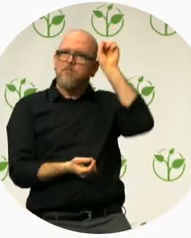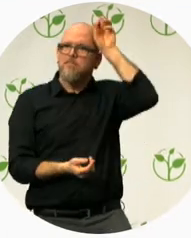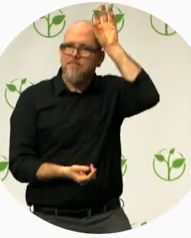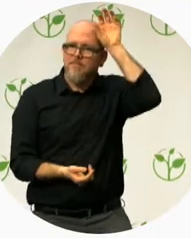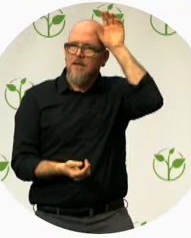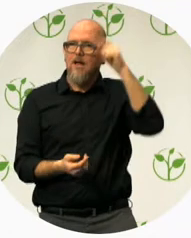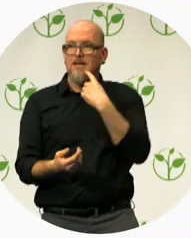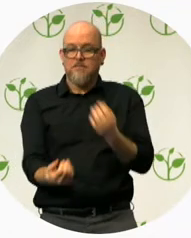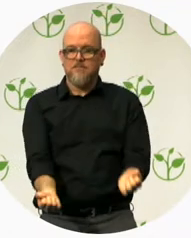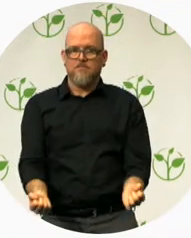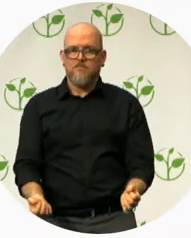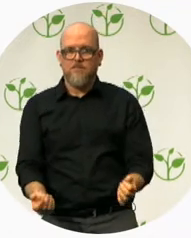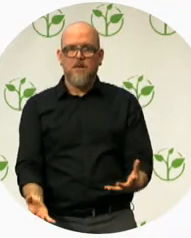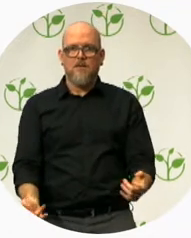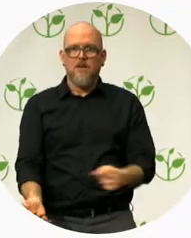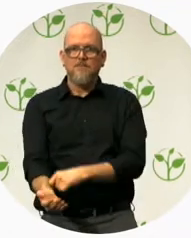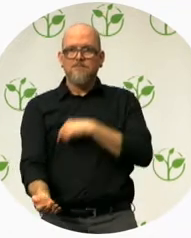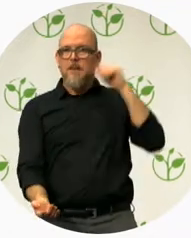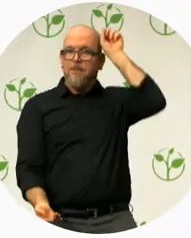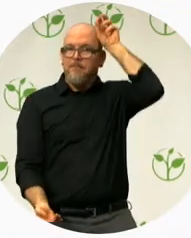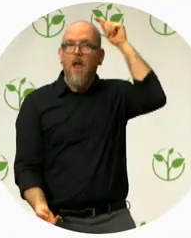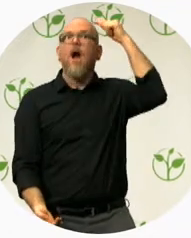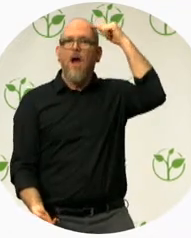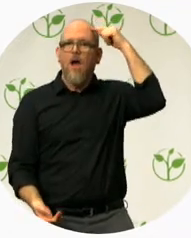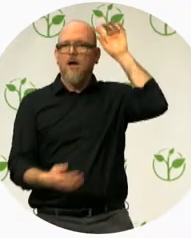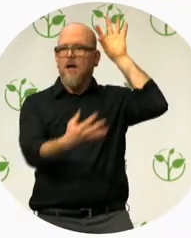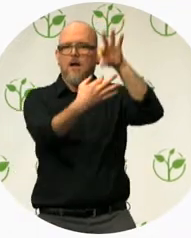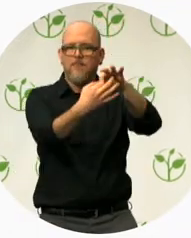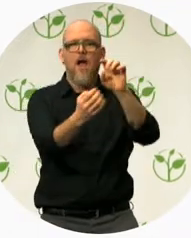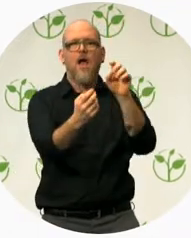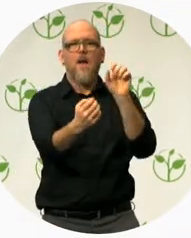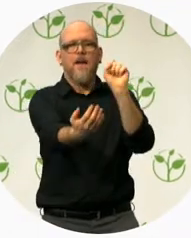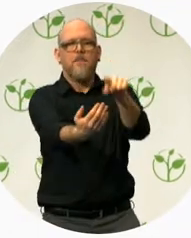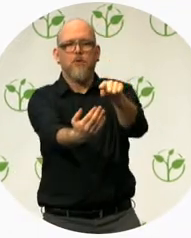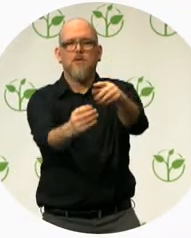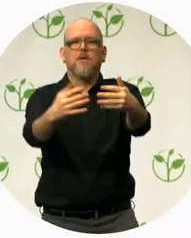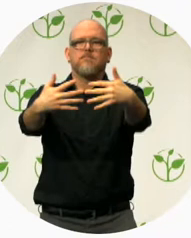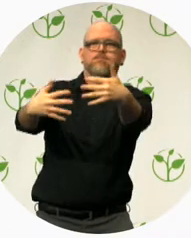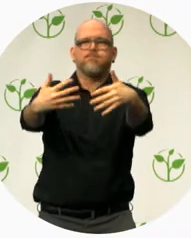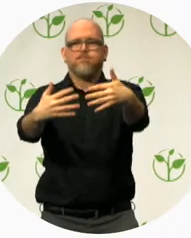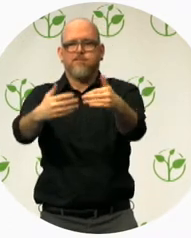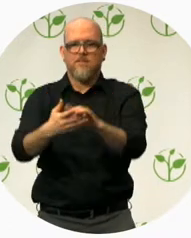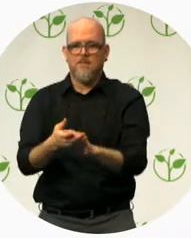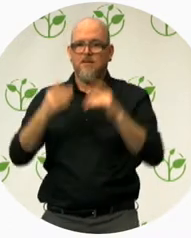associate some thoughts or some brain patterns with some